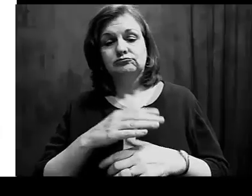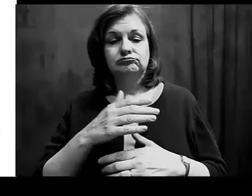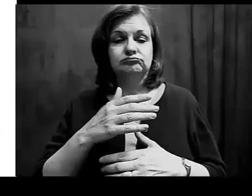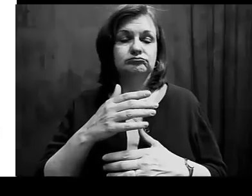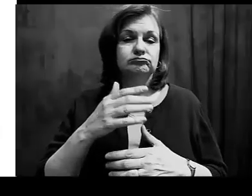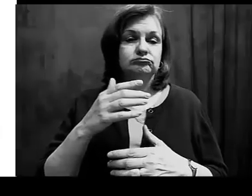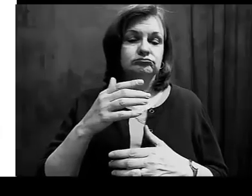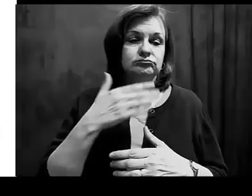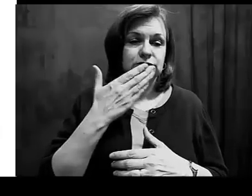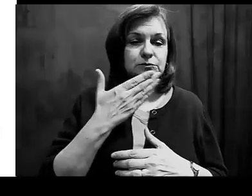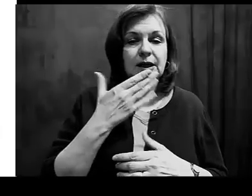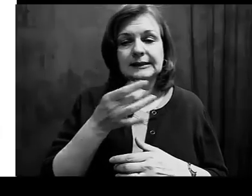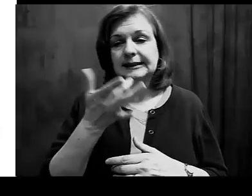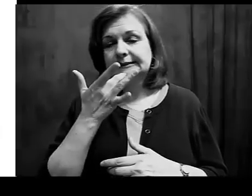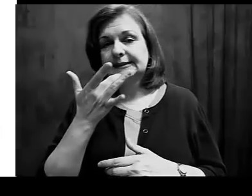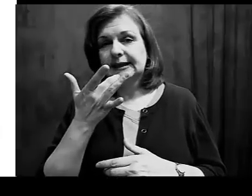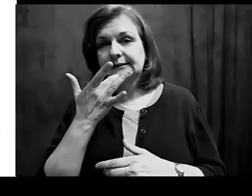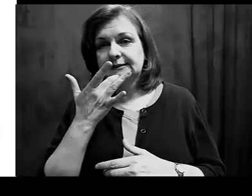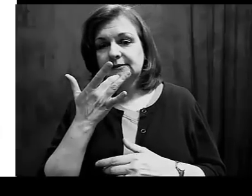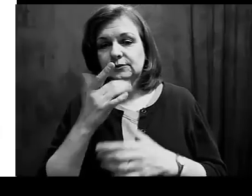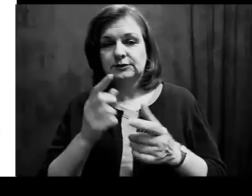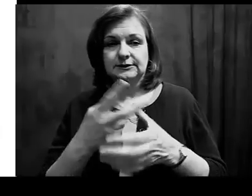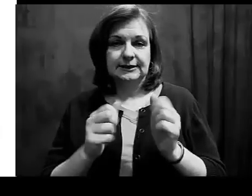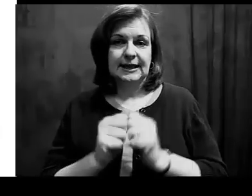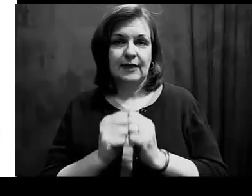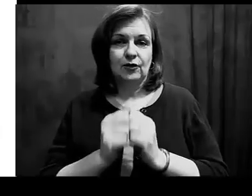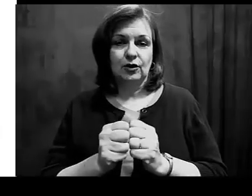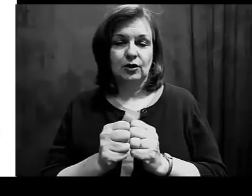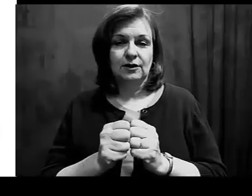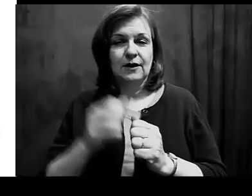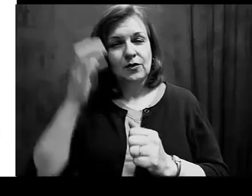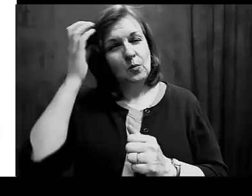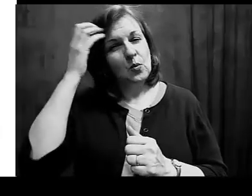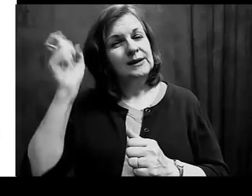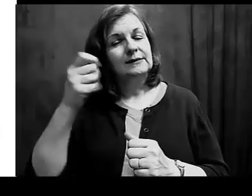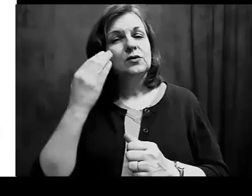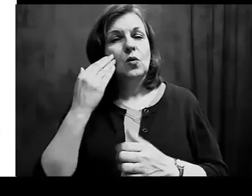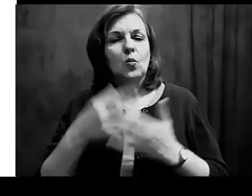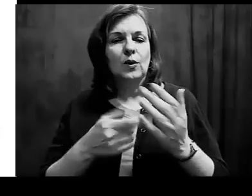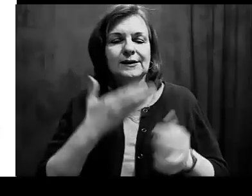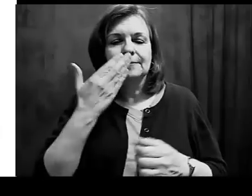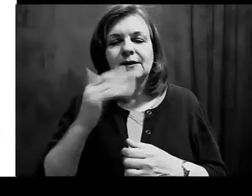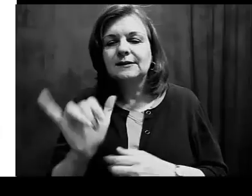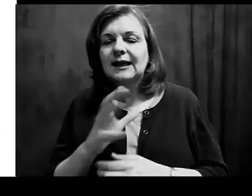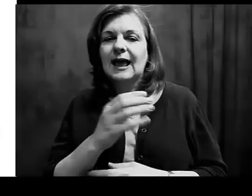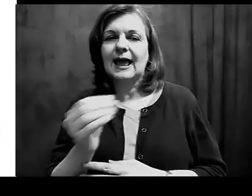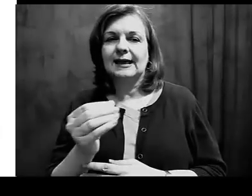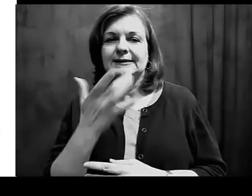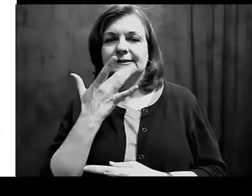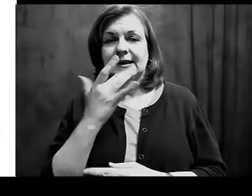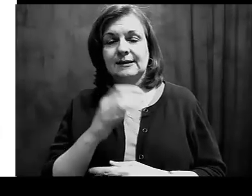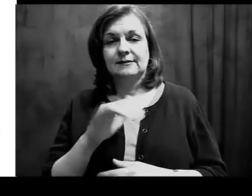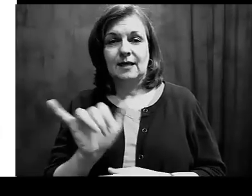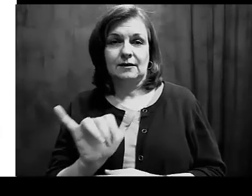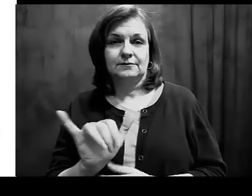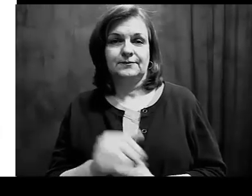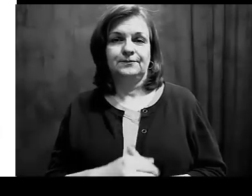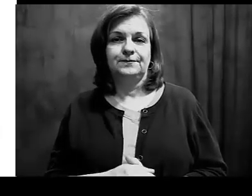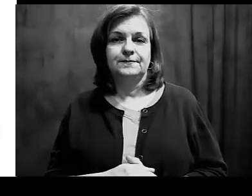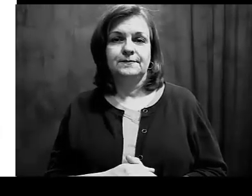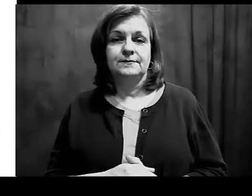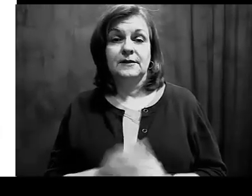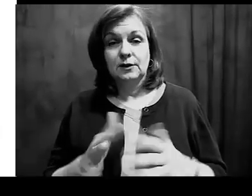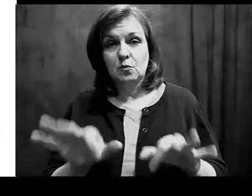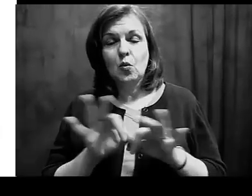of what we're eating to know both what it smells like and what it tastes like. This is